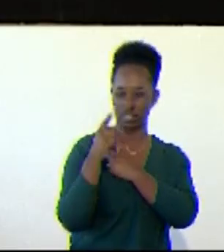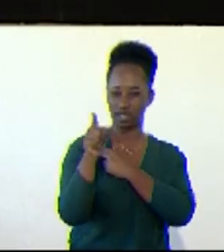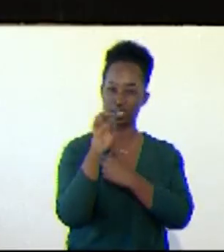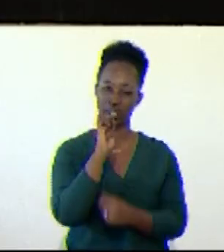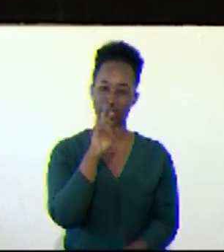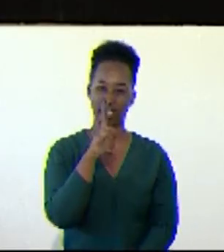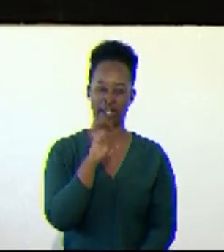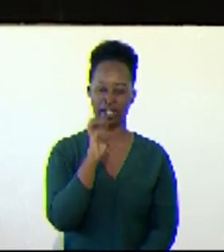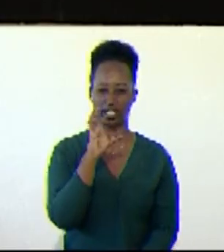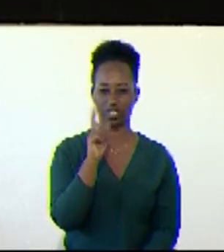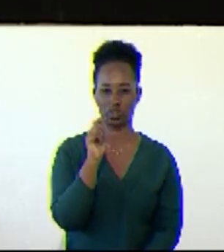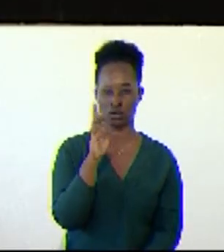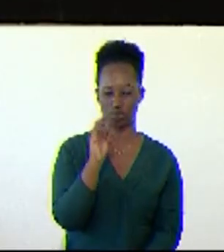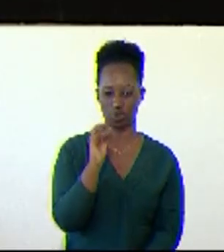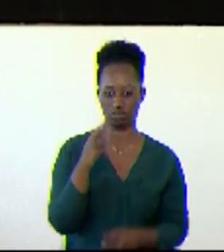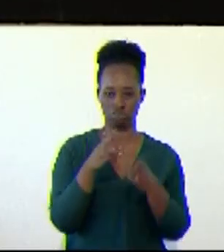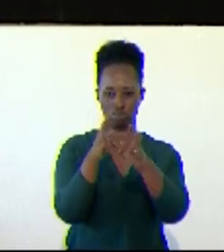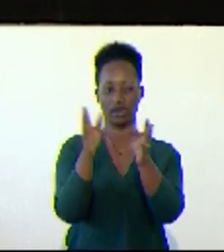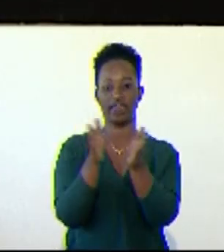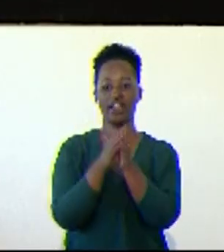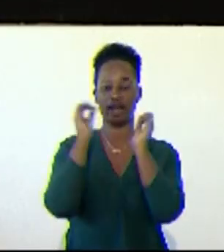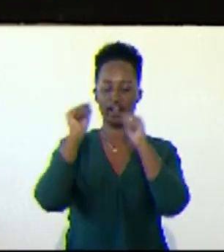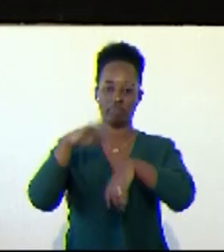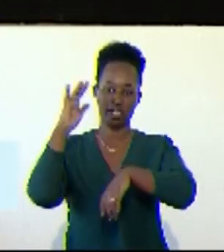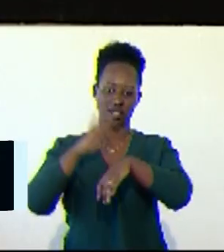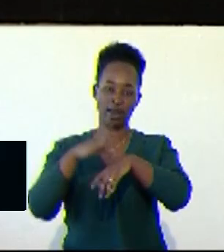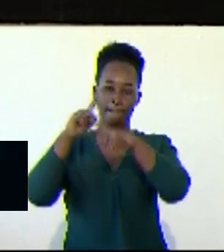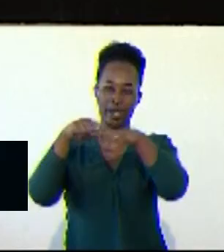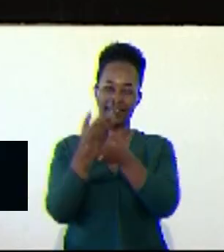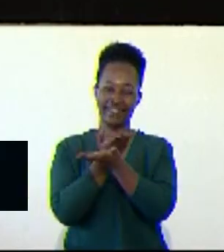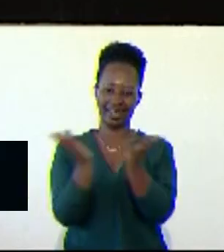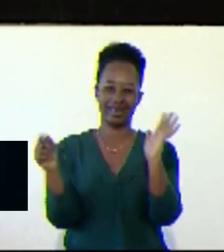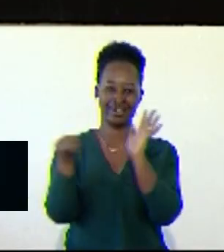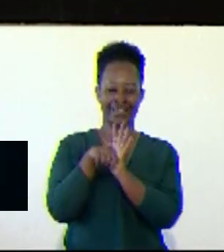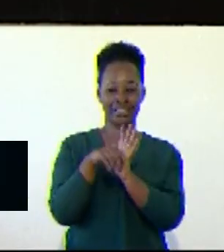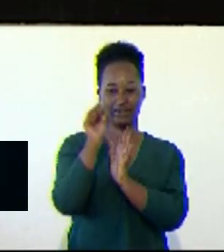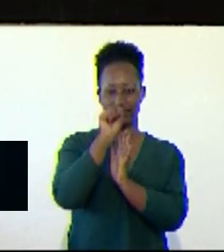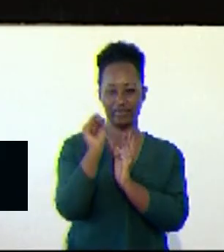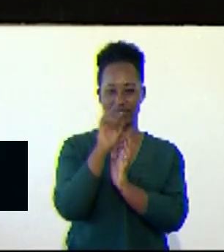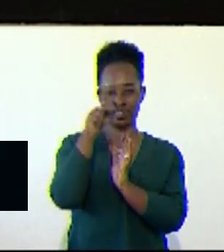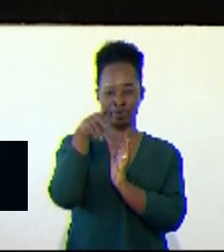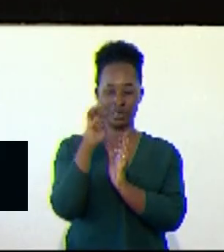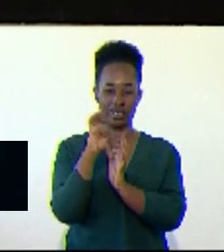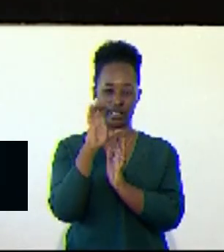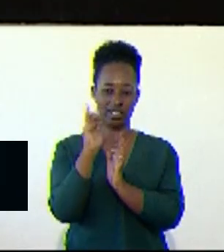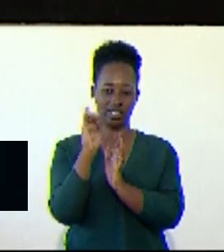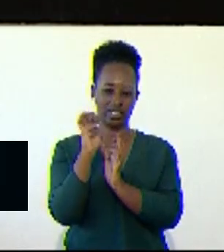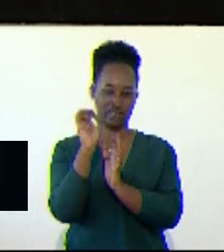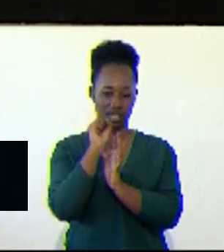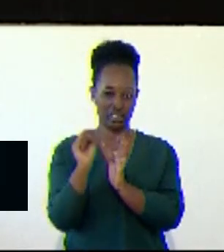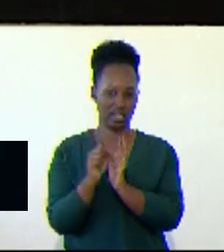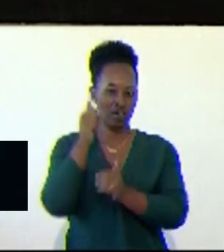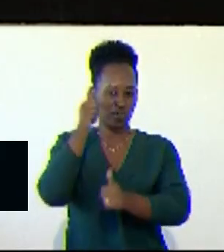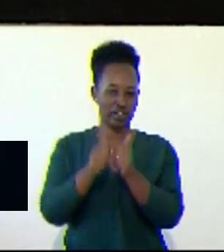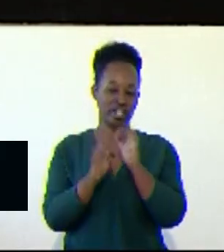deficient. And then it can be attacked by any negative species, some negative species which are